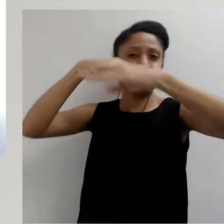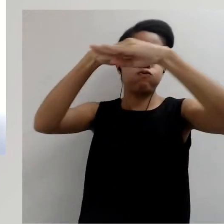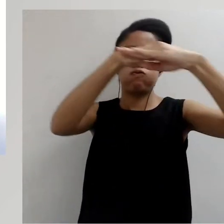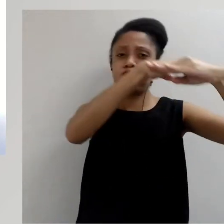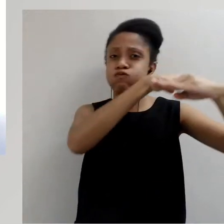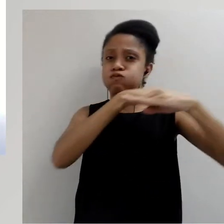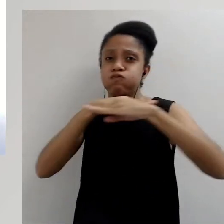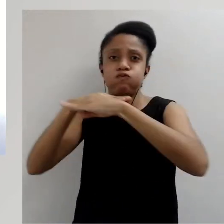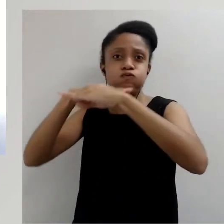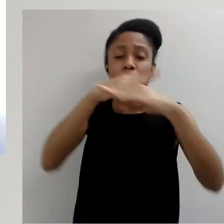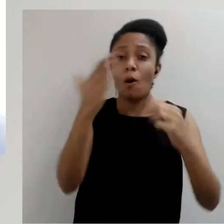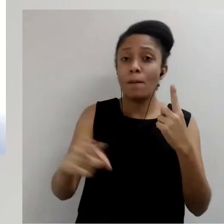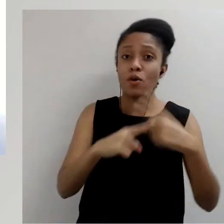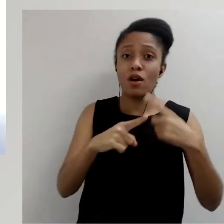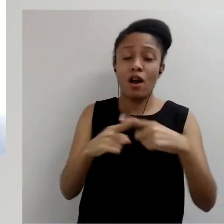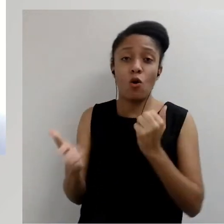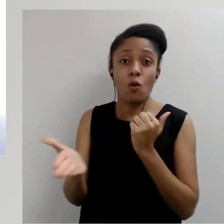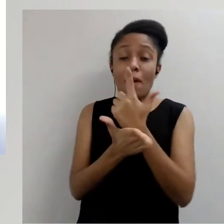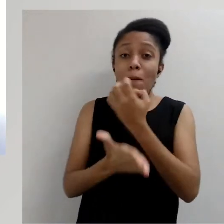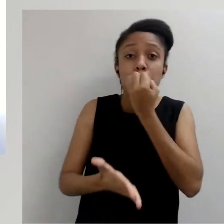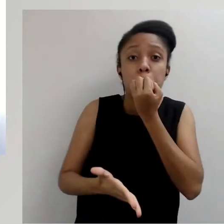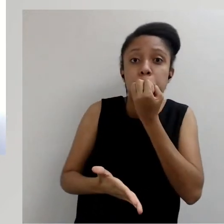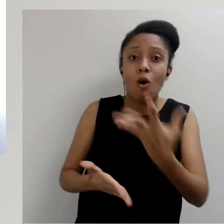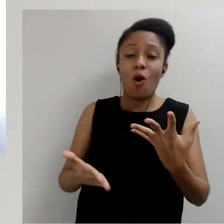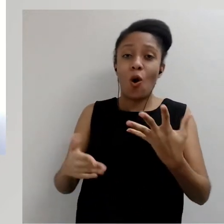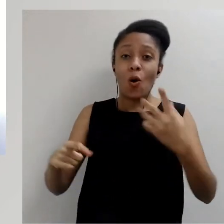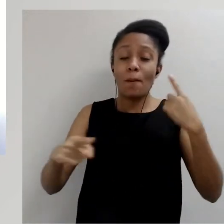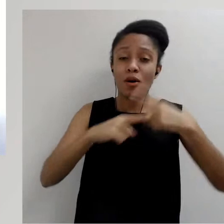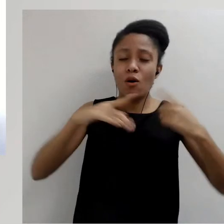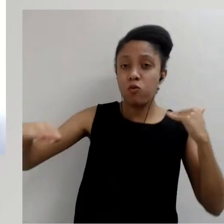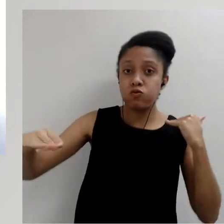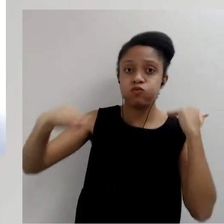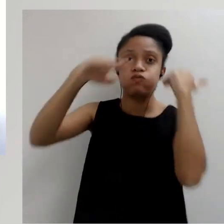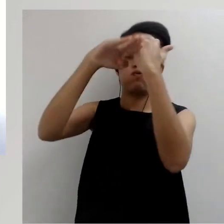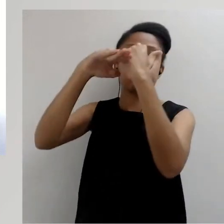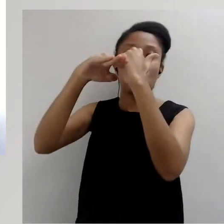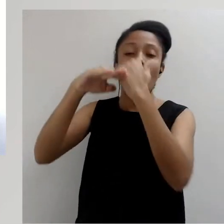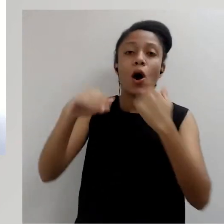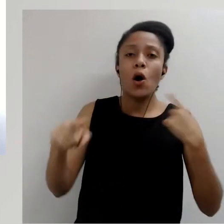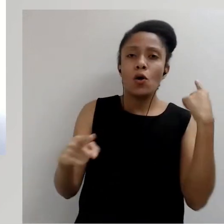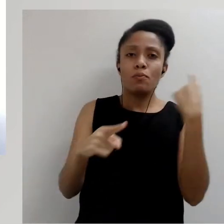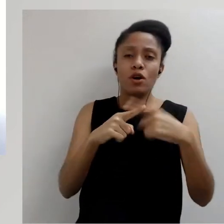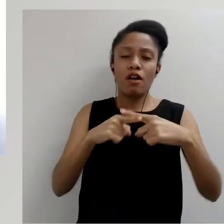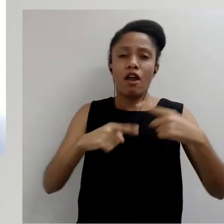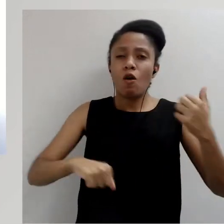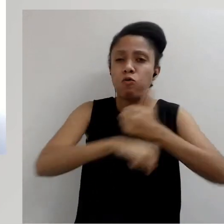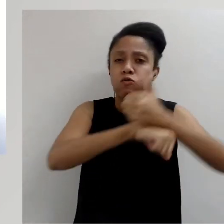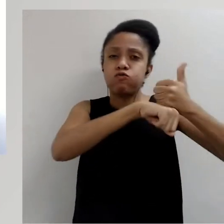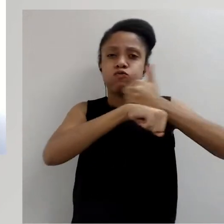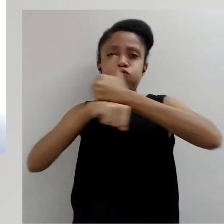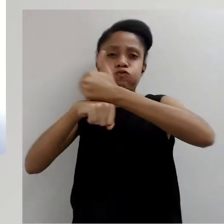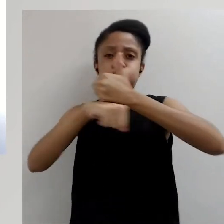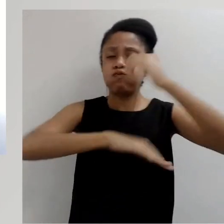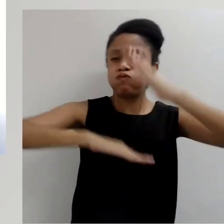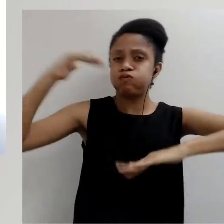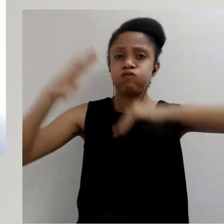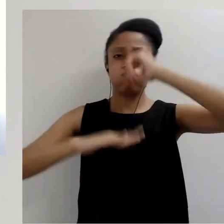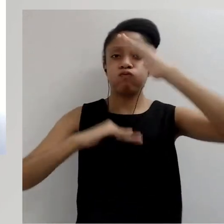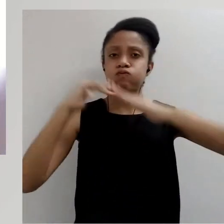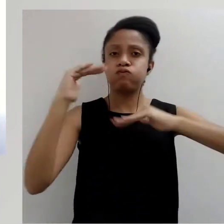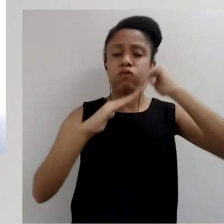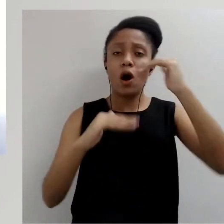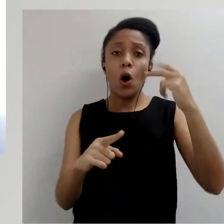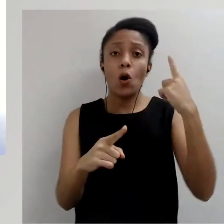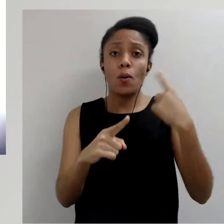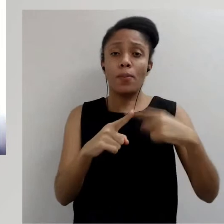ones. All that was very good. It was the way we could deal with the competence